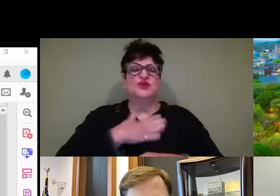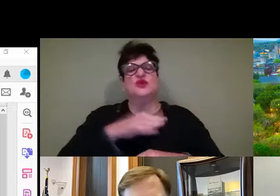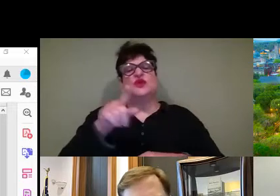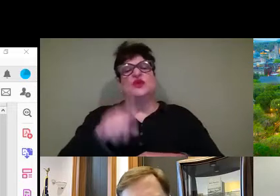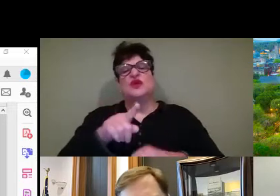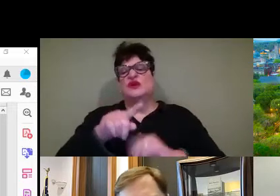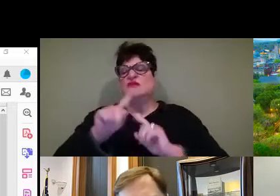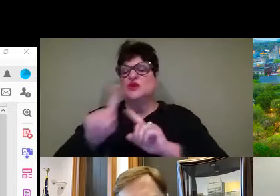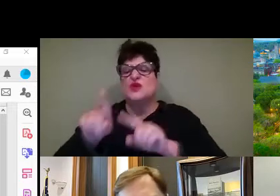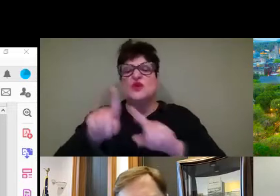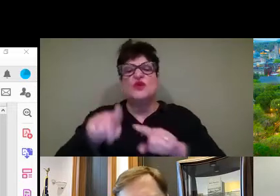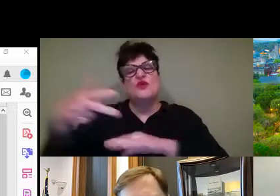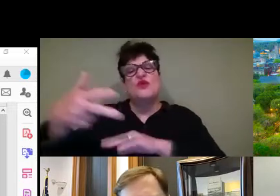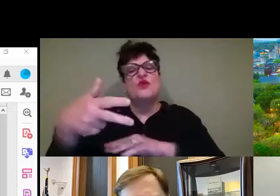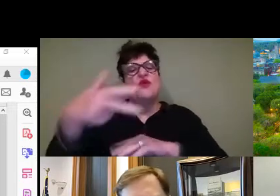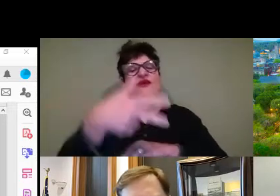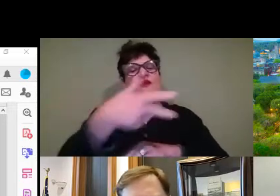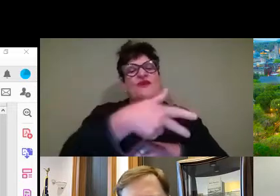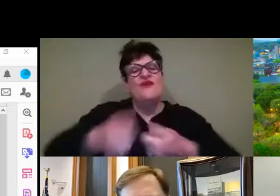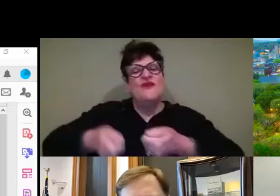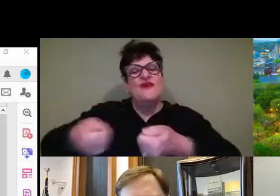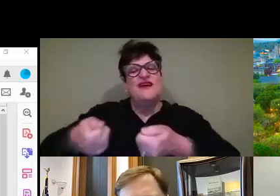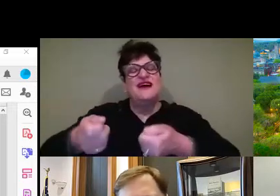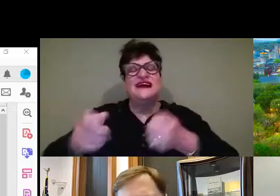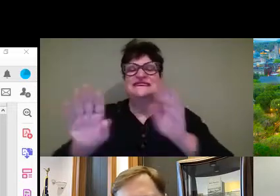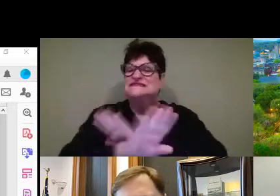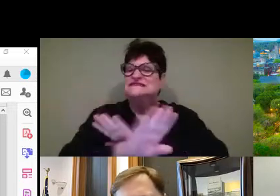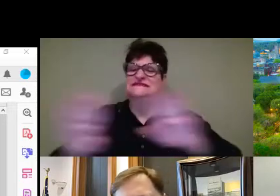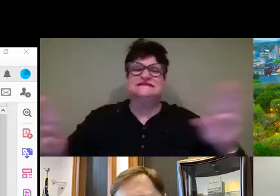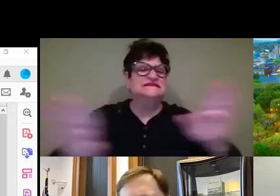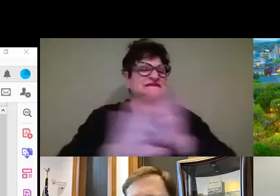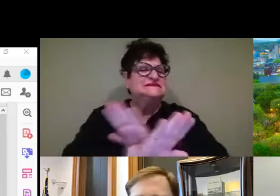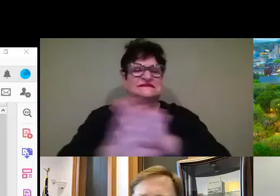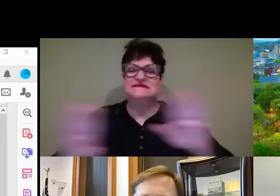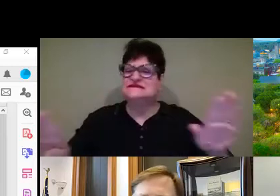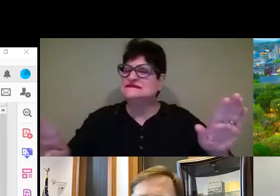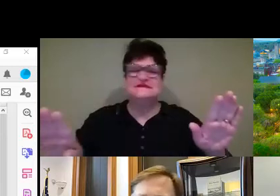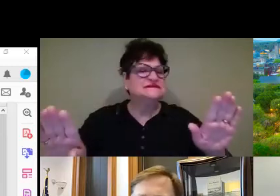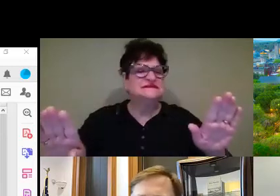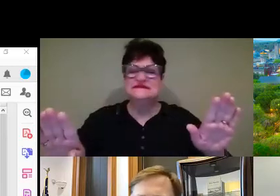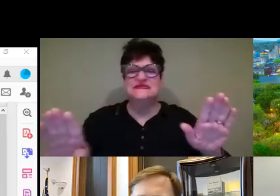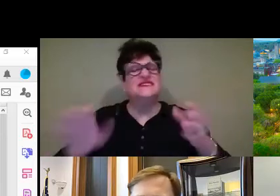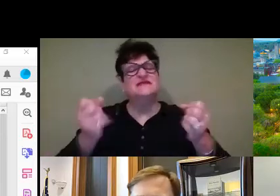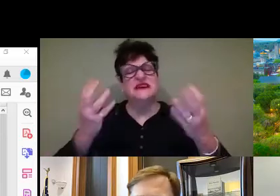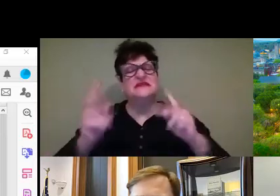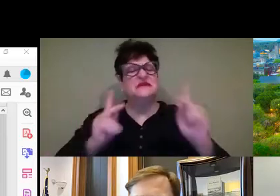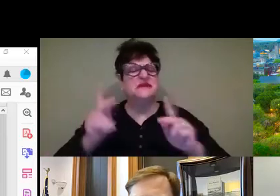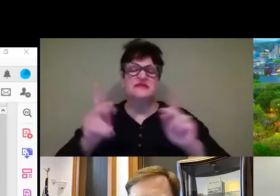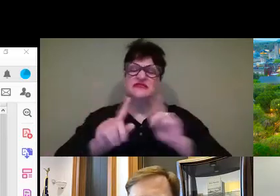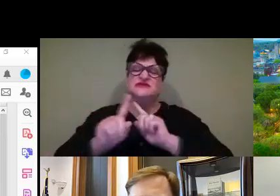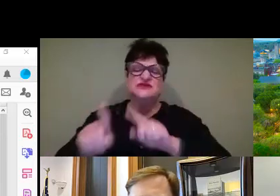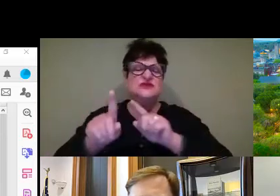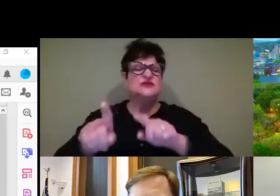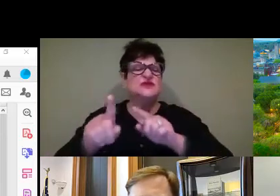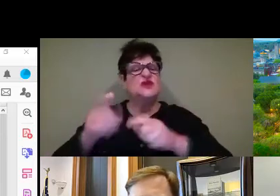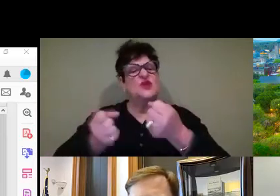car instead of door to door. We are also not recommending that, particularly because it is also difficult, and we are